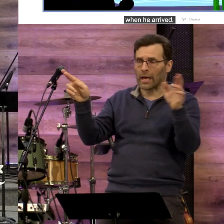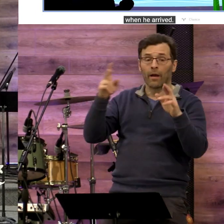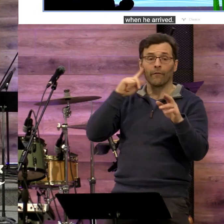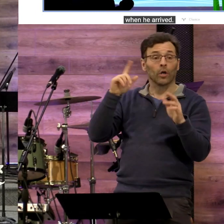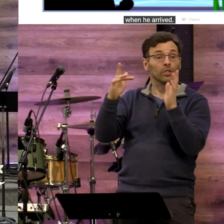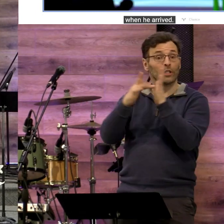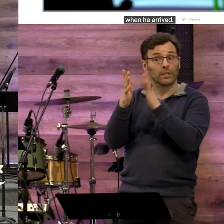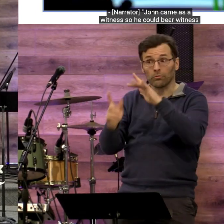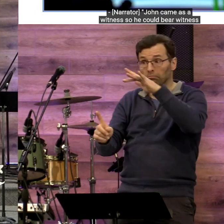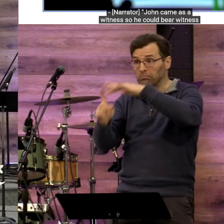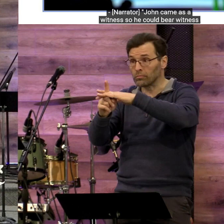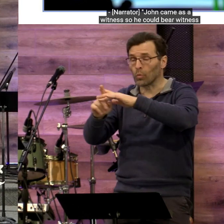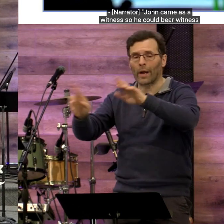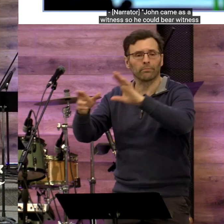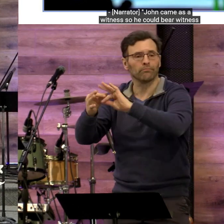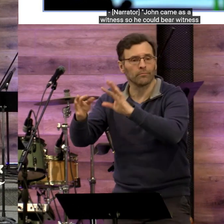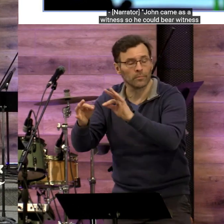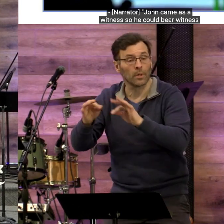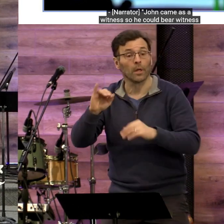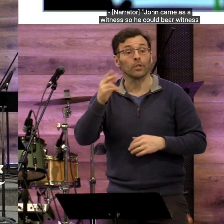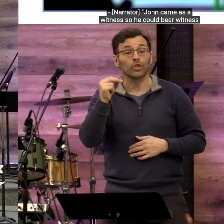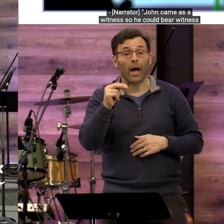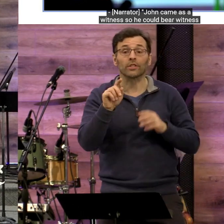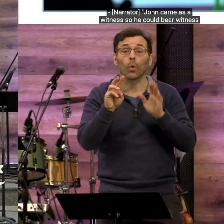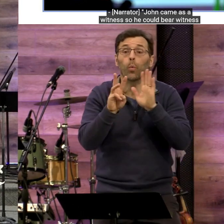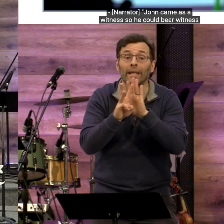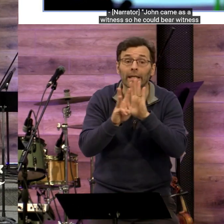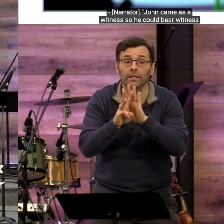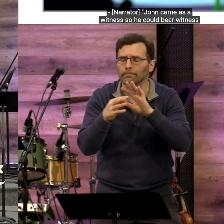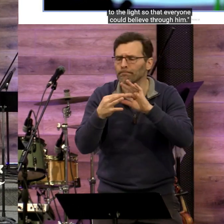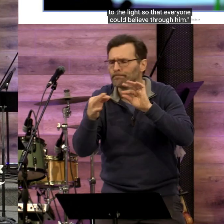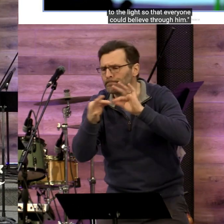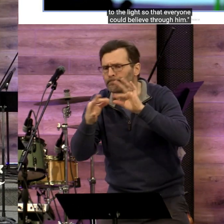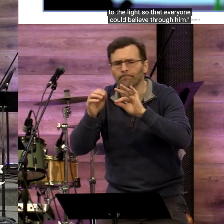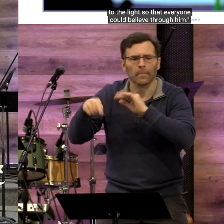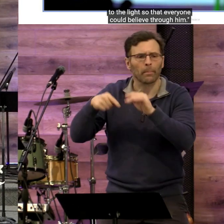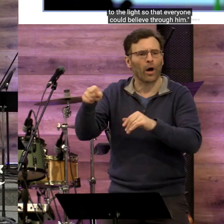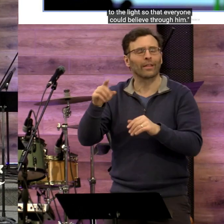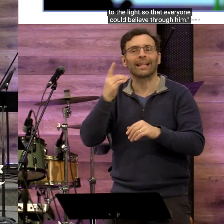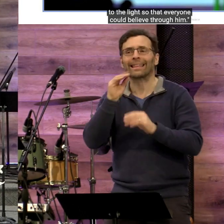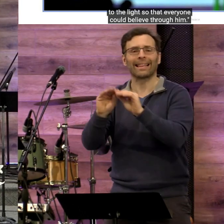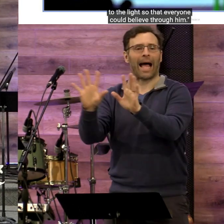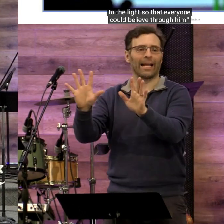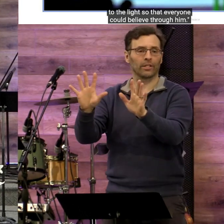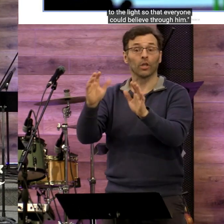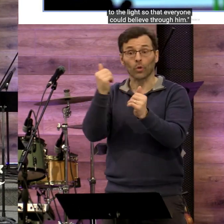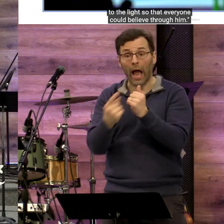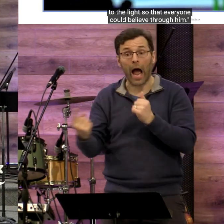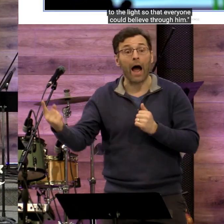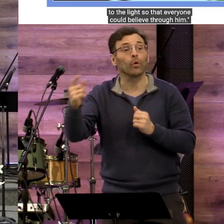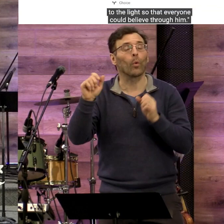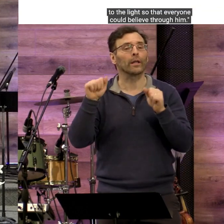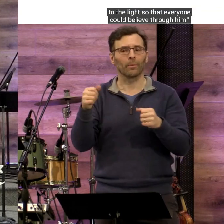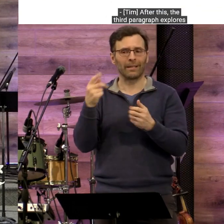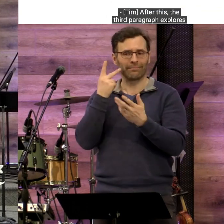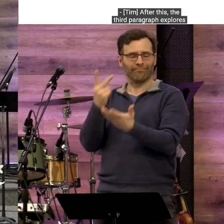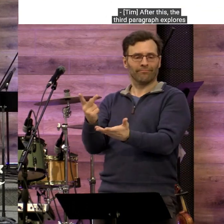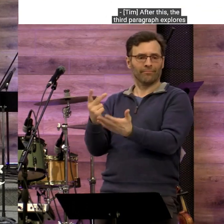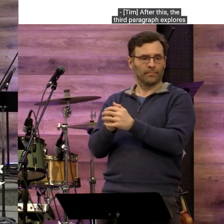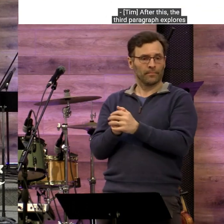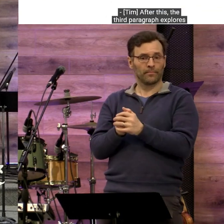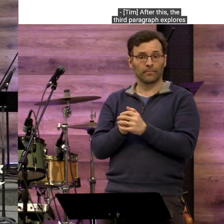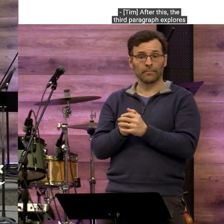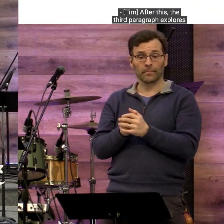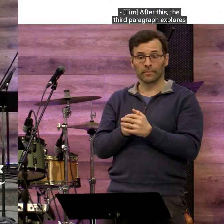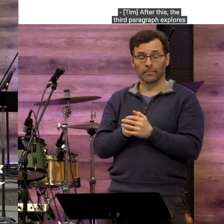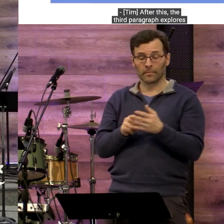when he arrived. John came as a witness, so he could bear witness to the light, so that everyone could believe through him. After this, the